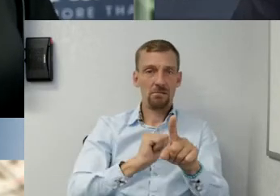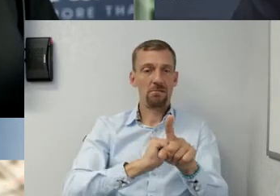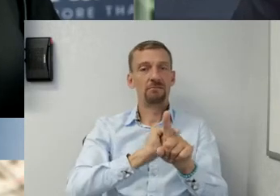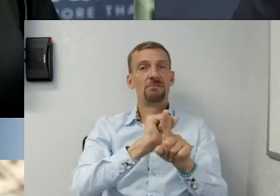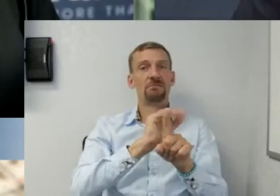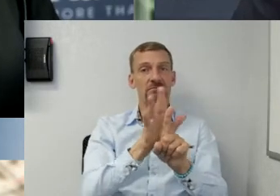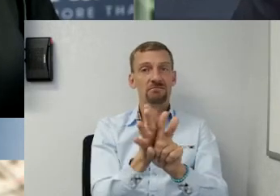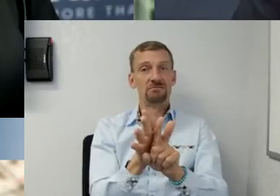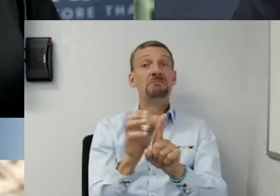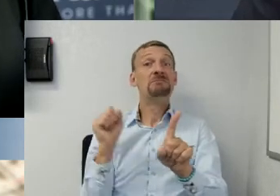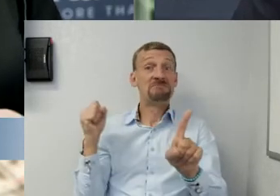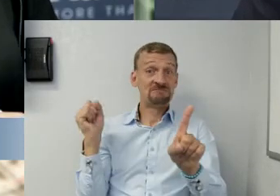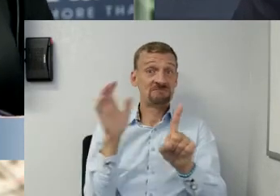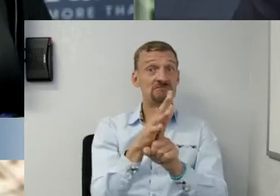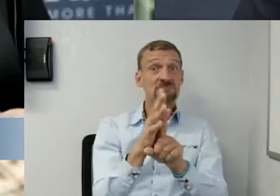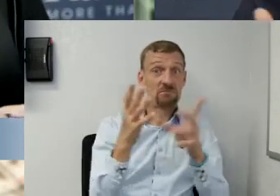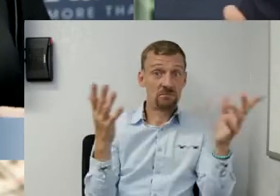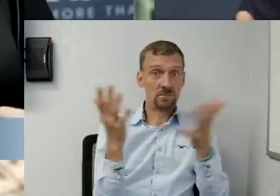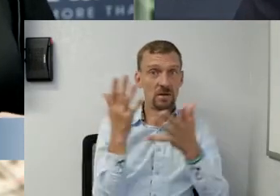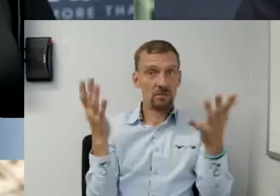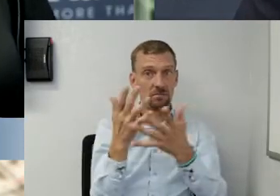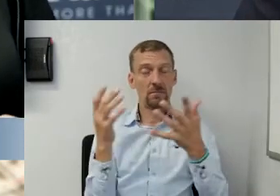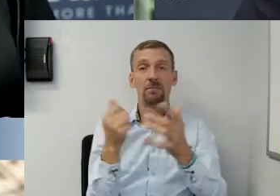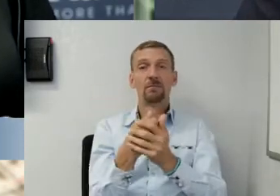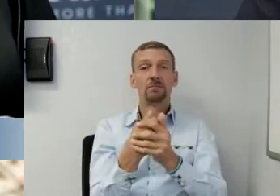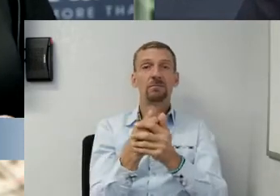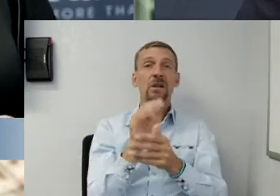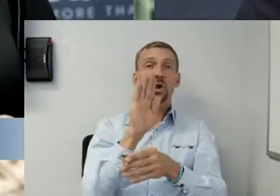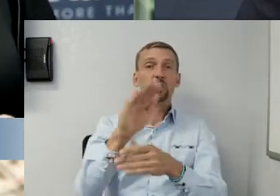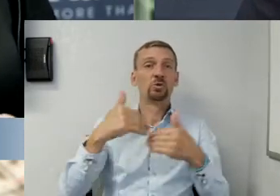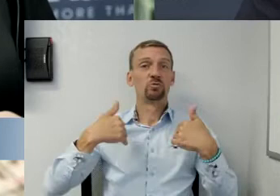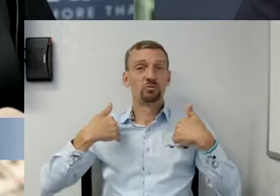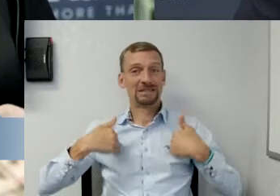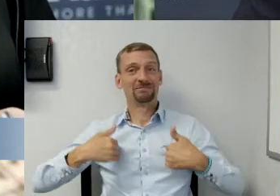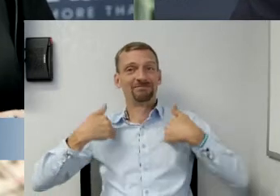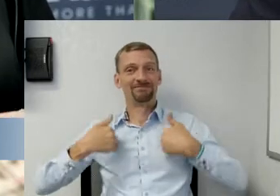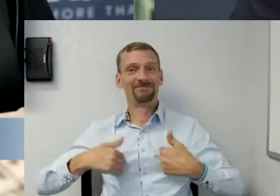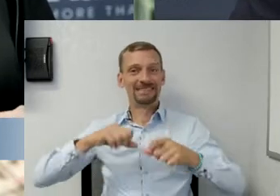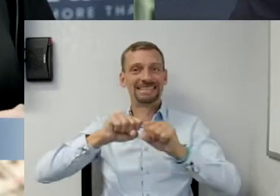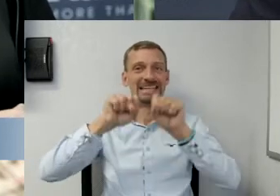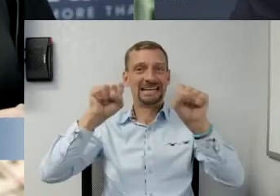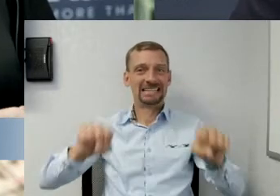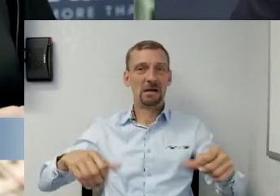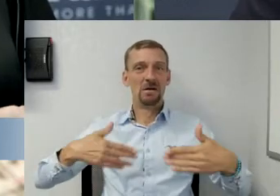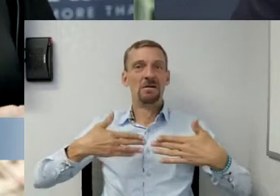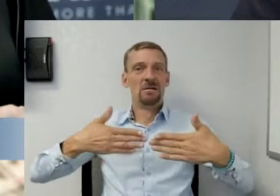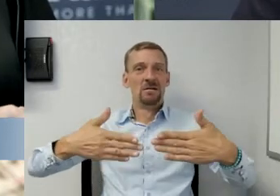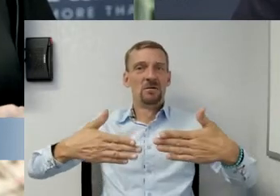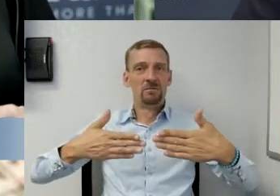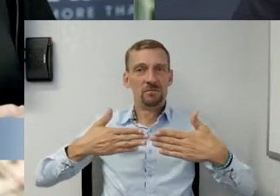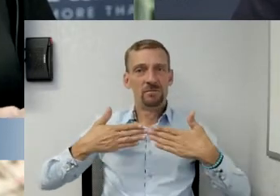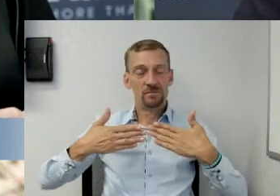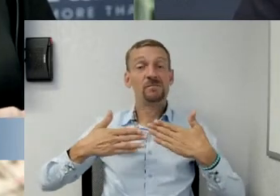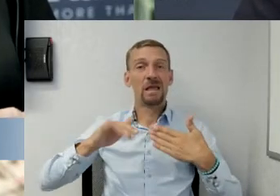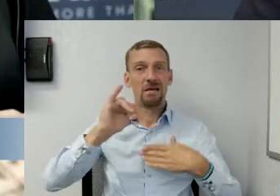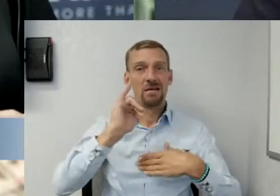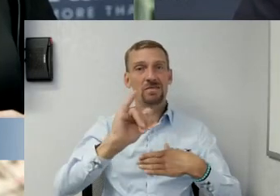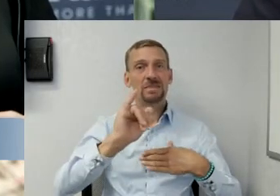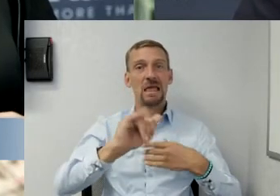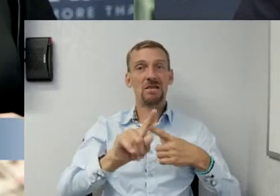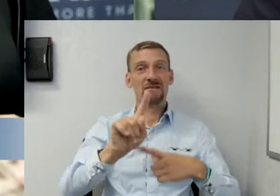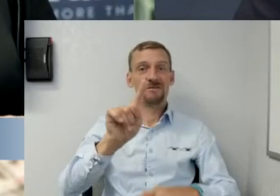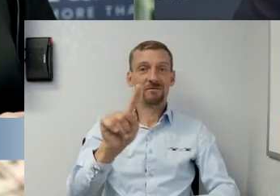of the virus is its impact on our respiratory systems. It tended to be, that was one of the